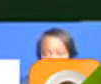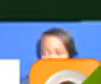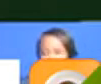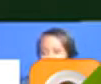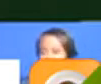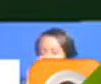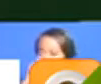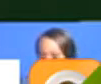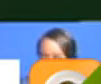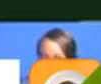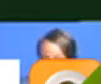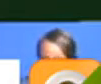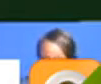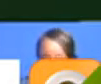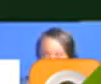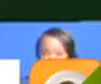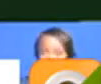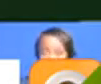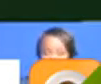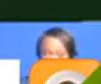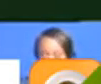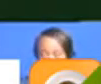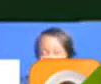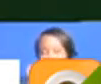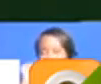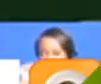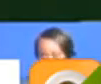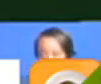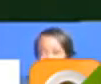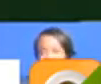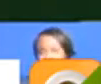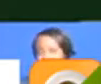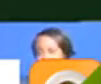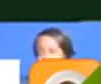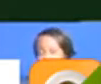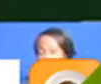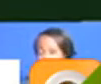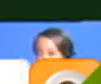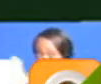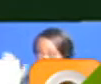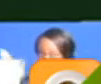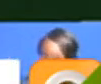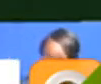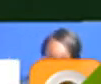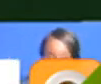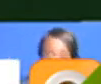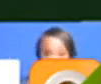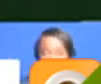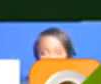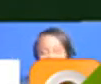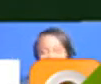together, we can actually achieve more than by getting divided.